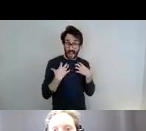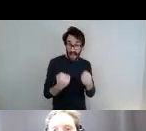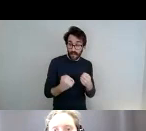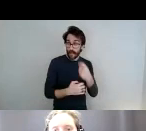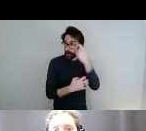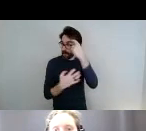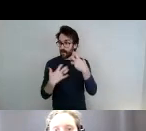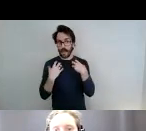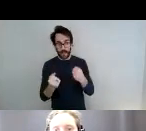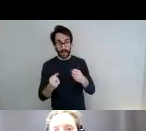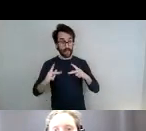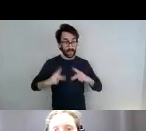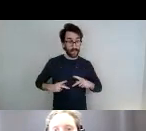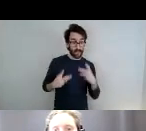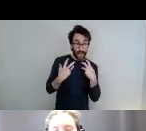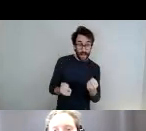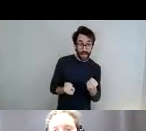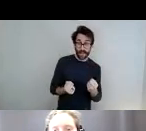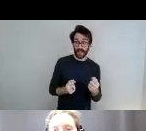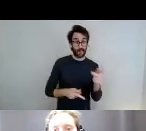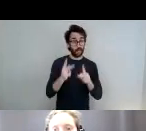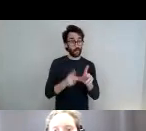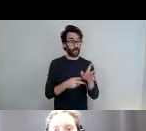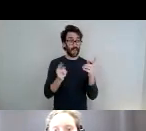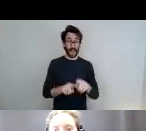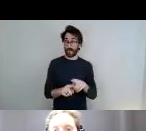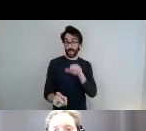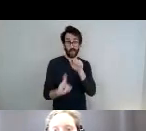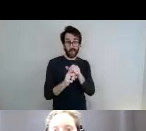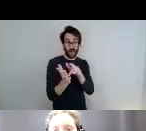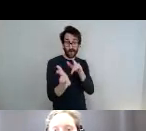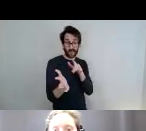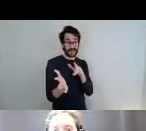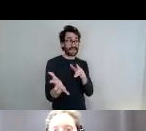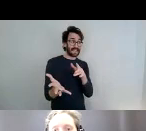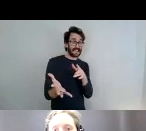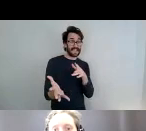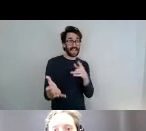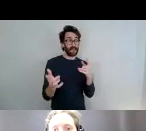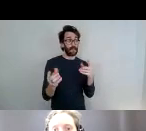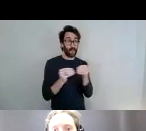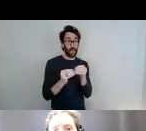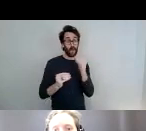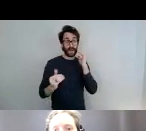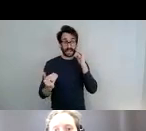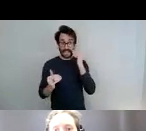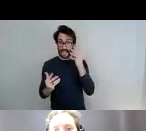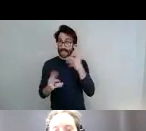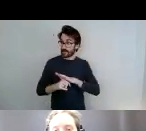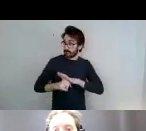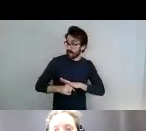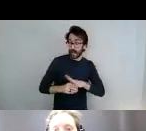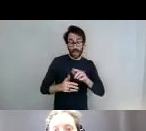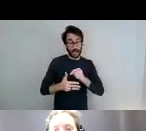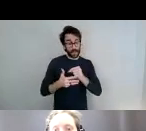mentally, physically. People who have been victims of fraud are more prone to anxiety, stress. There's